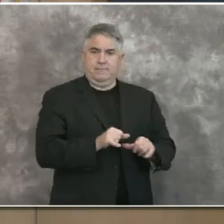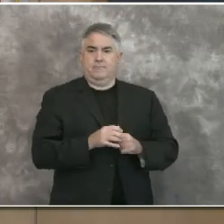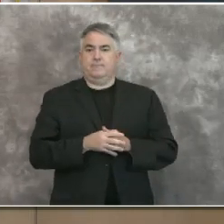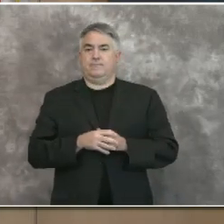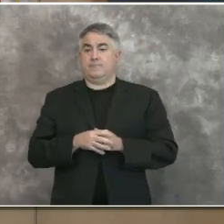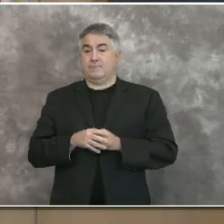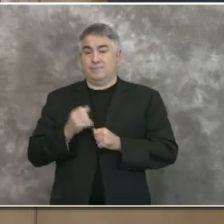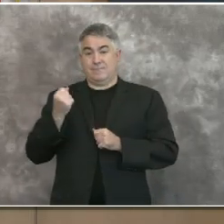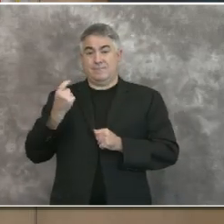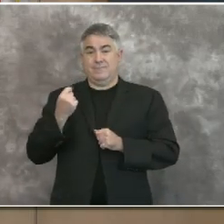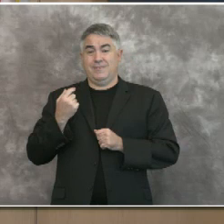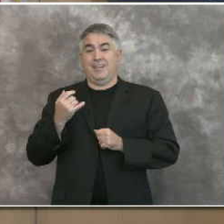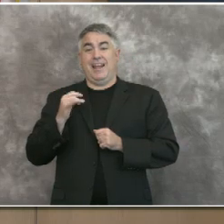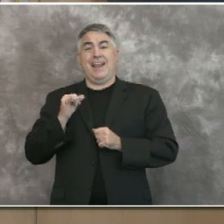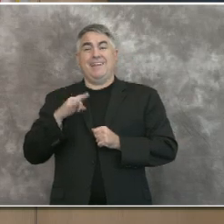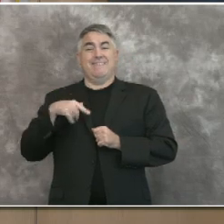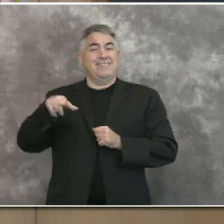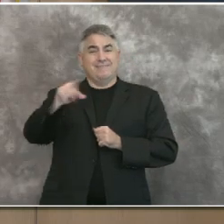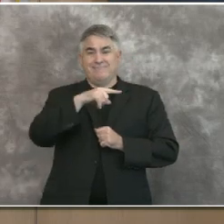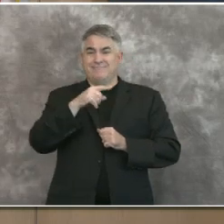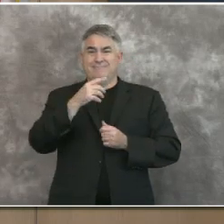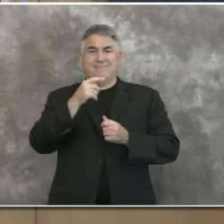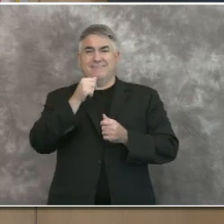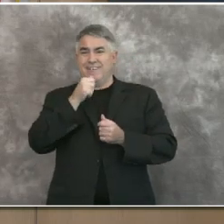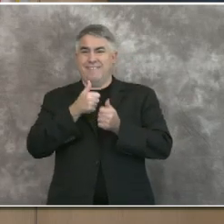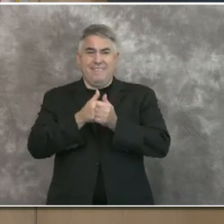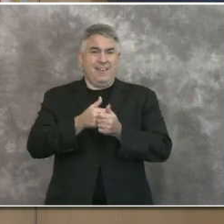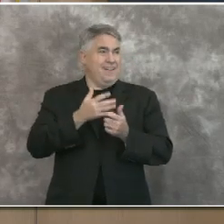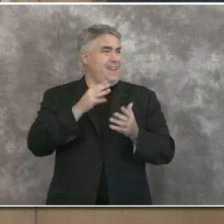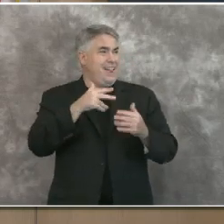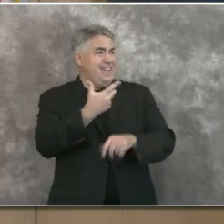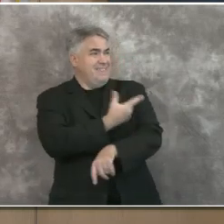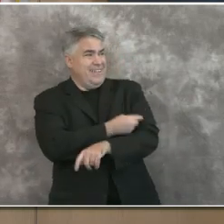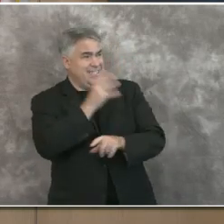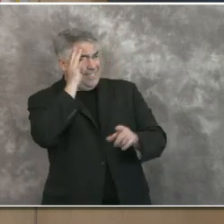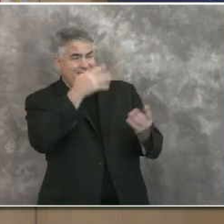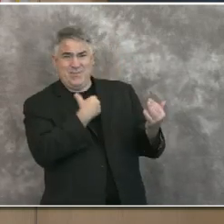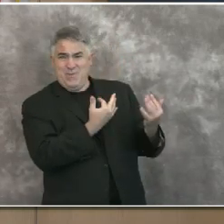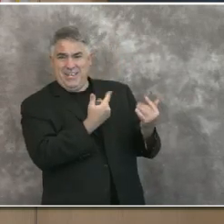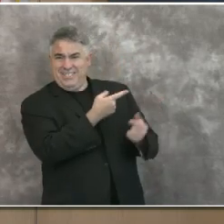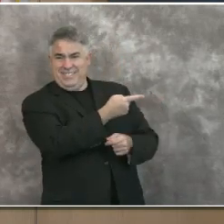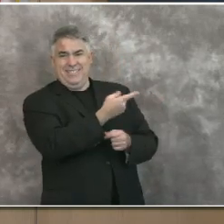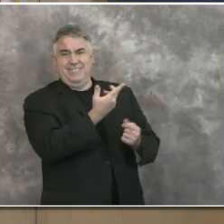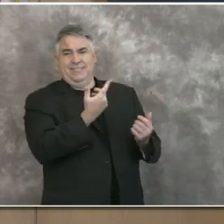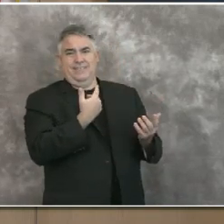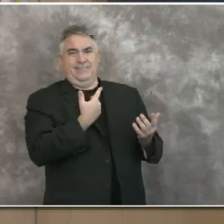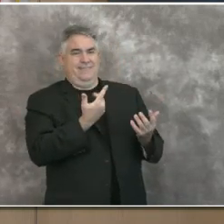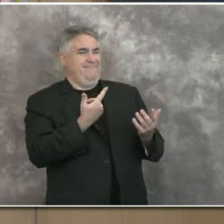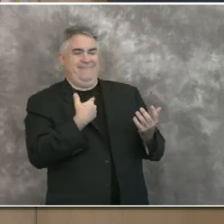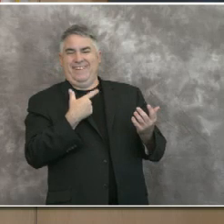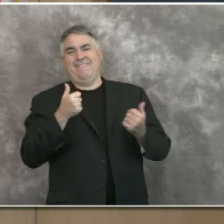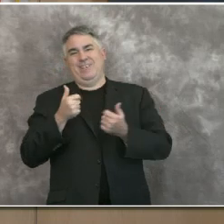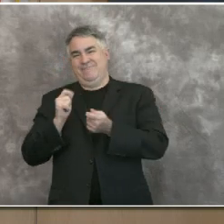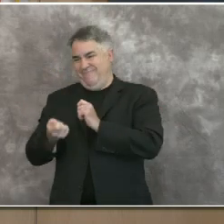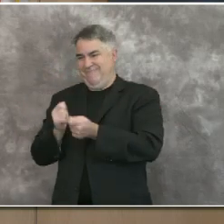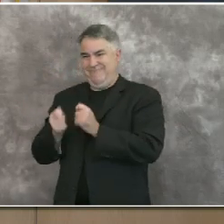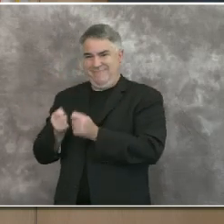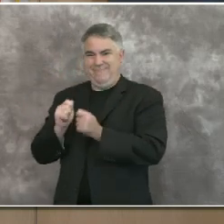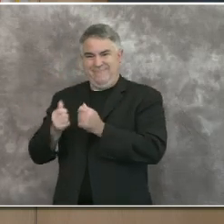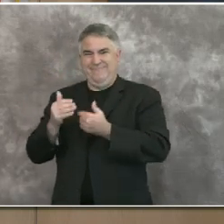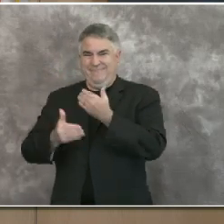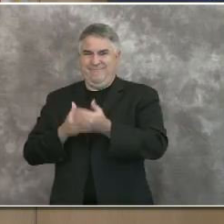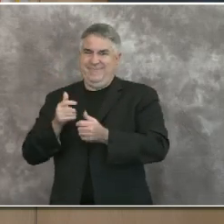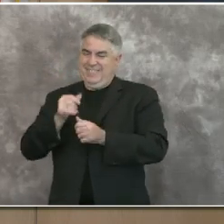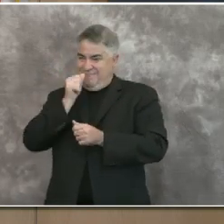therapeutic treatment and without a vaccine, we have to continue to adapt what we do every single day as we continue to move forward and coming out